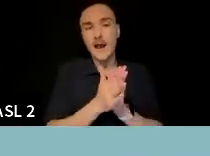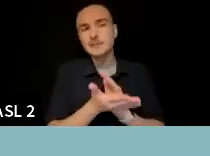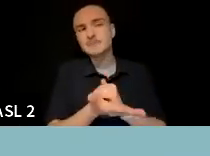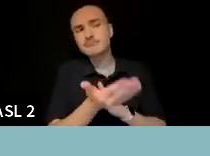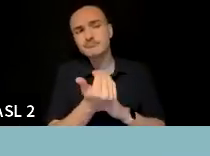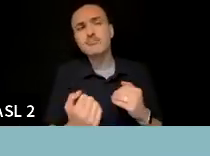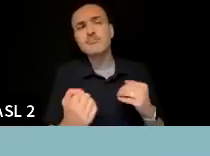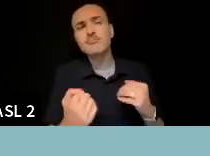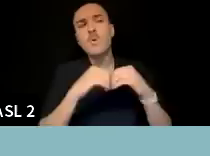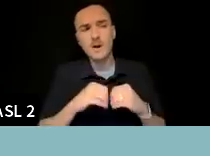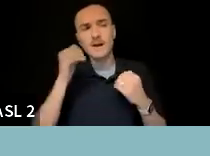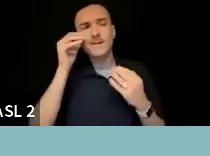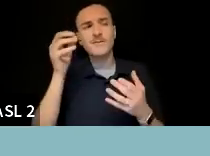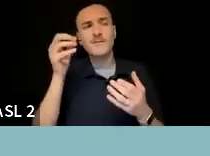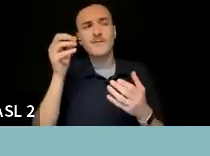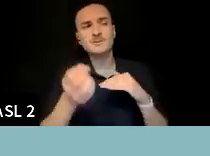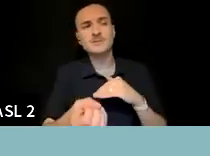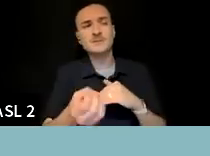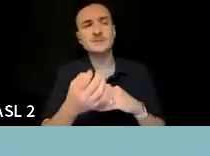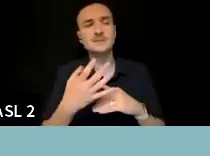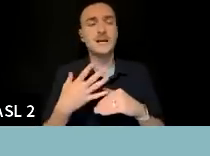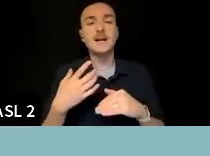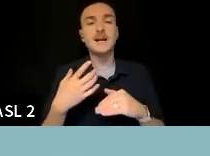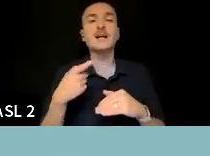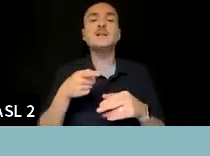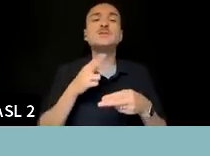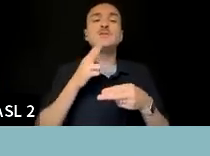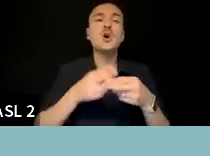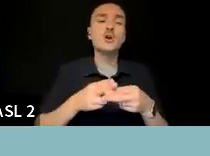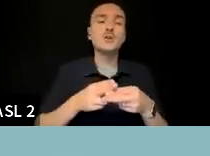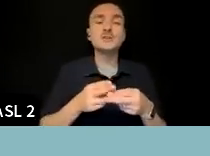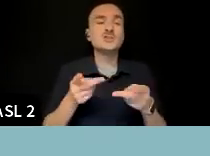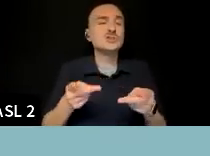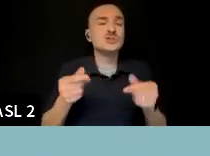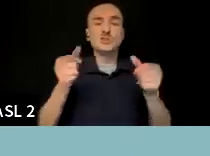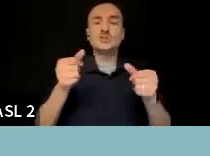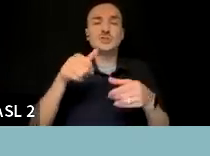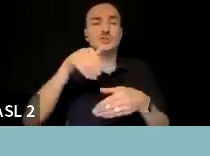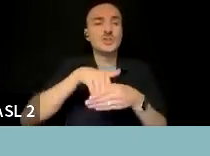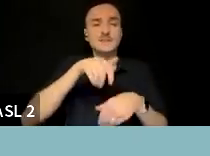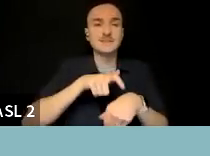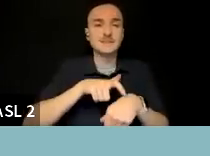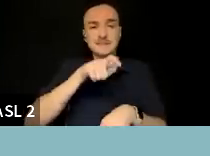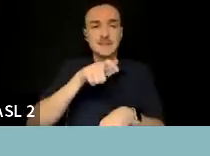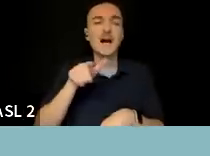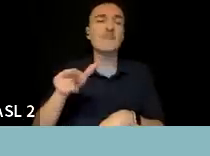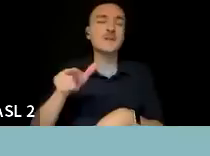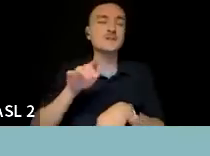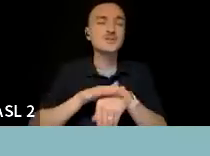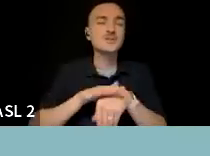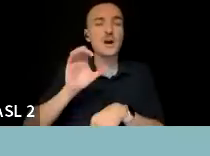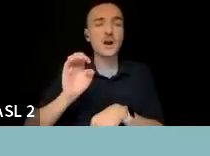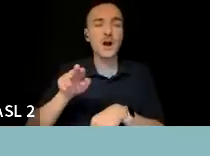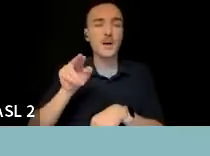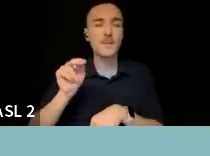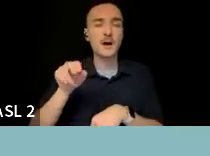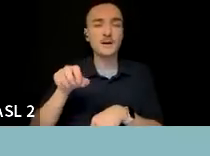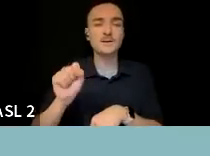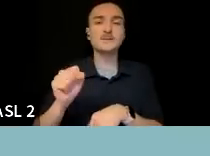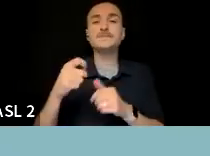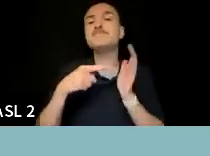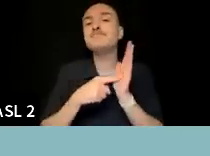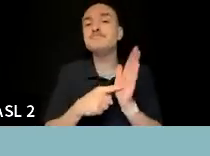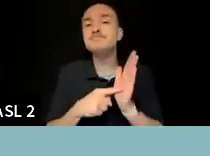call just-in-time, and it's a function in the ERA Commons. This would be stuff like other support